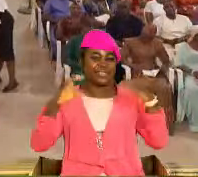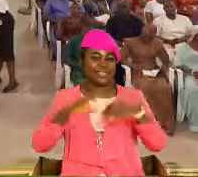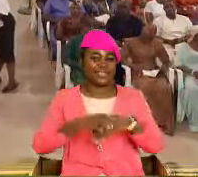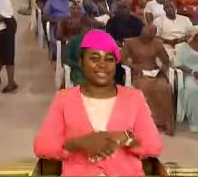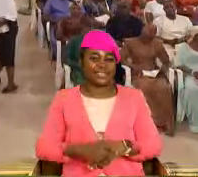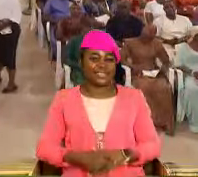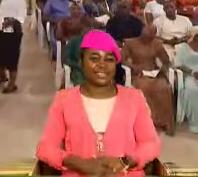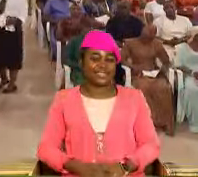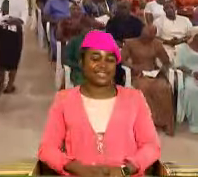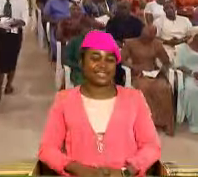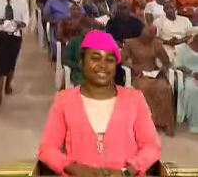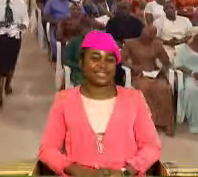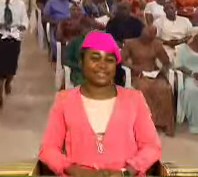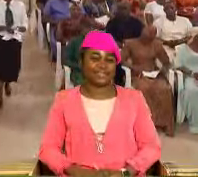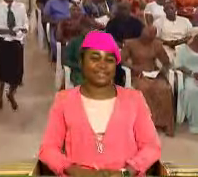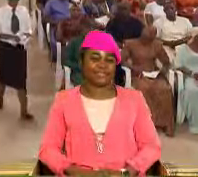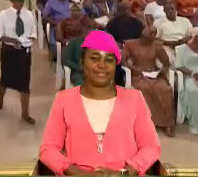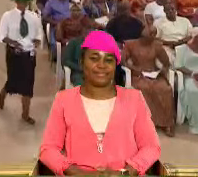the